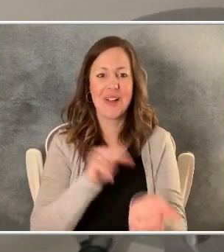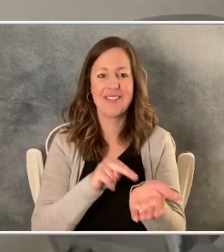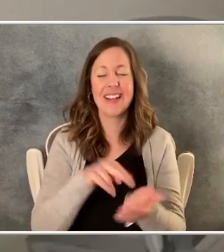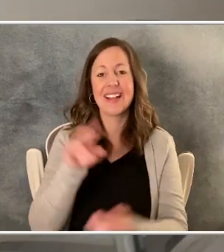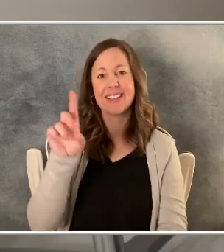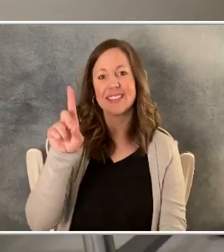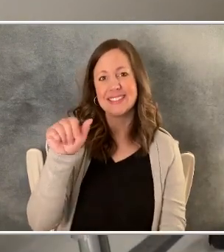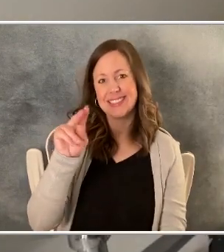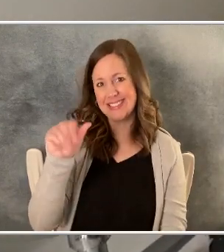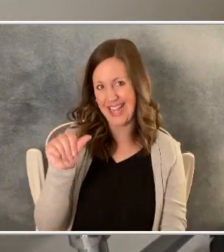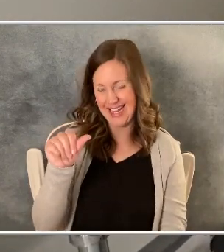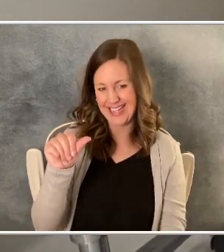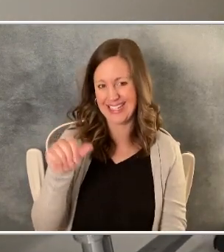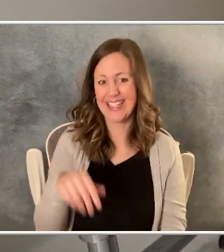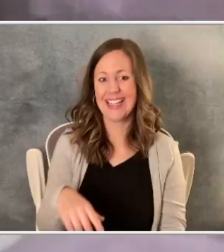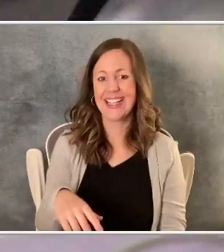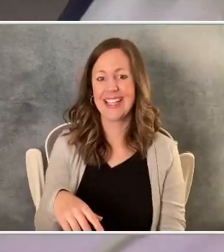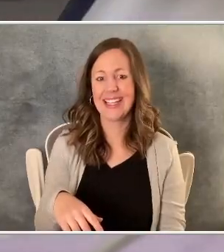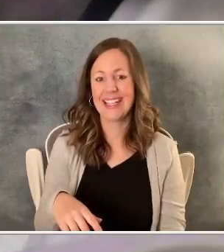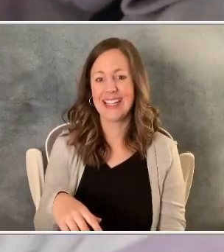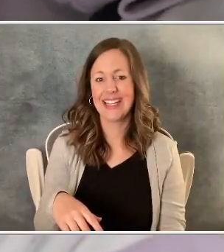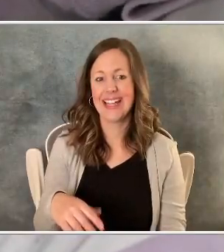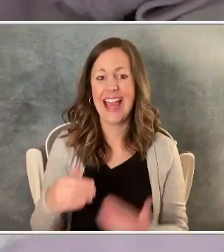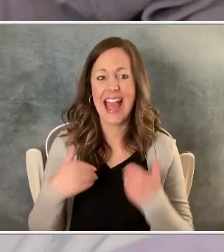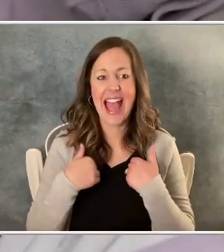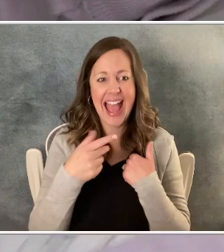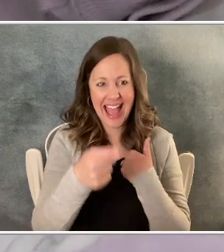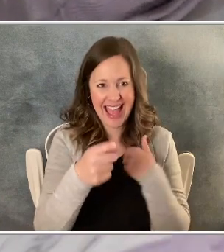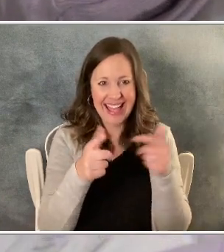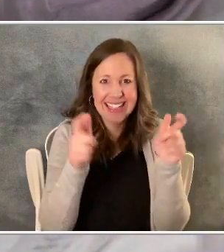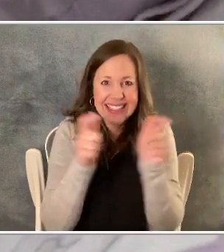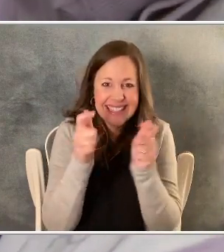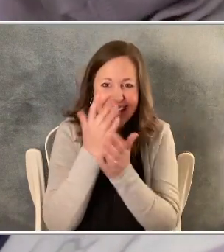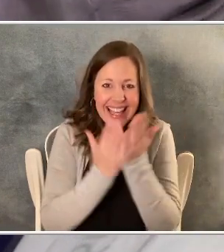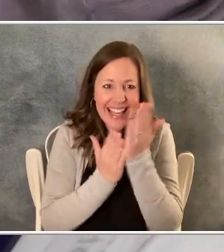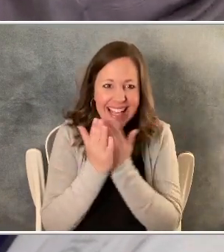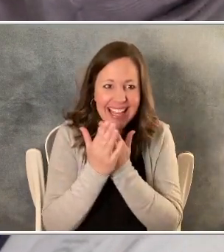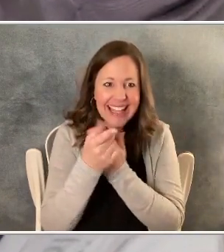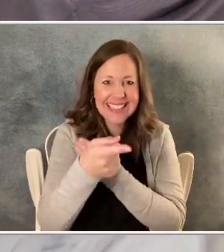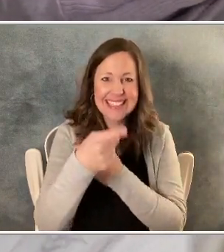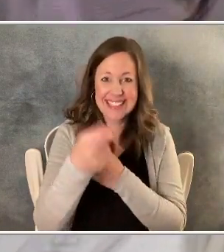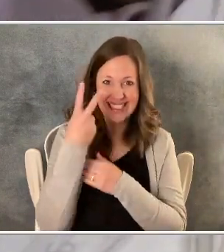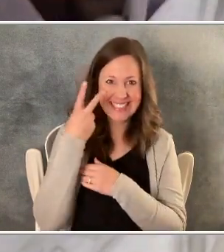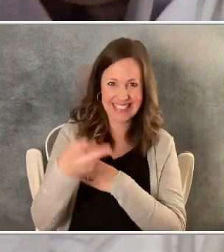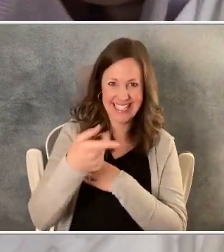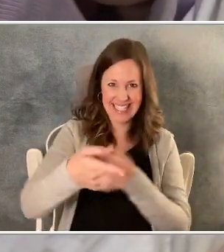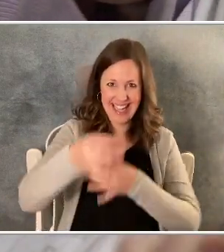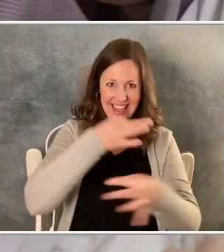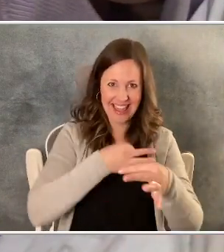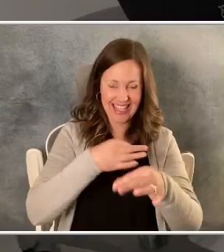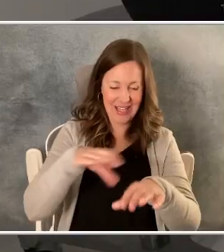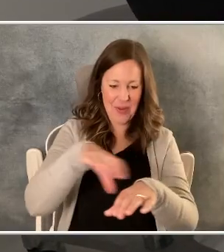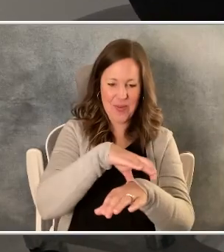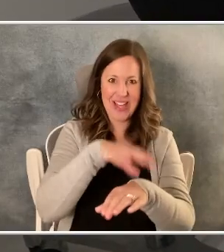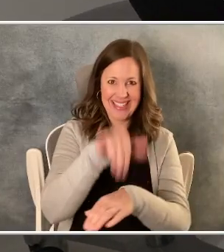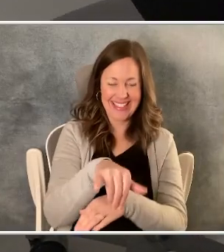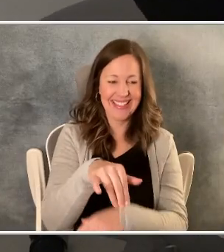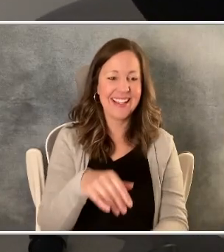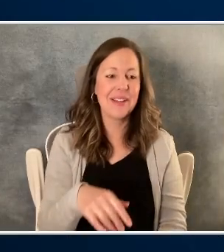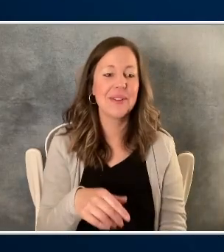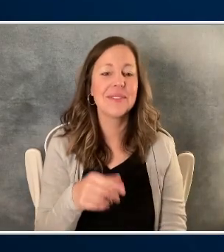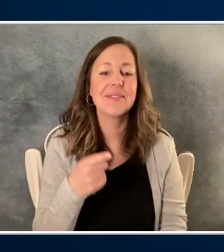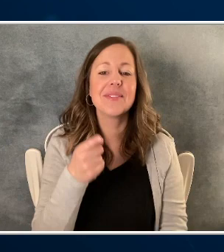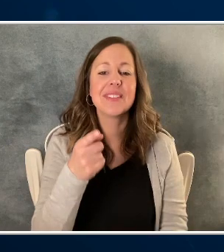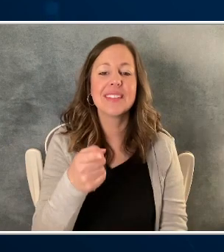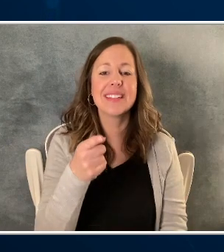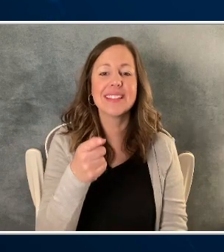these tiny hands that she would stick in her sleeves, and you can see them there. She would bring them in a